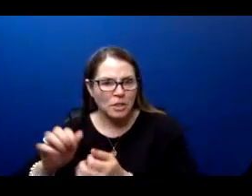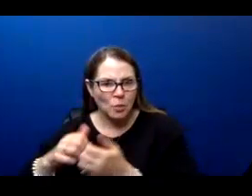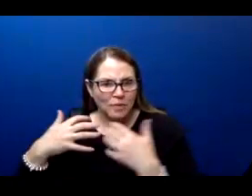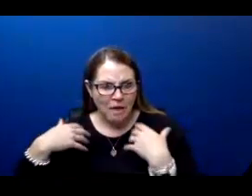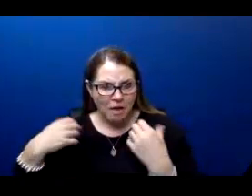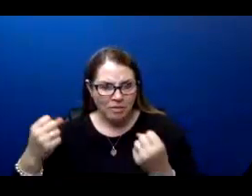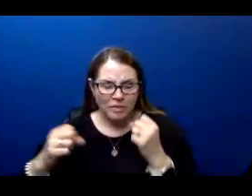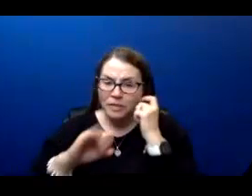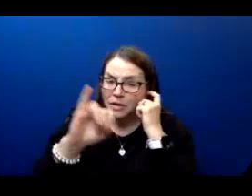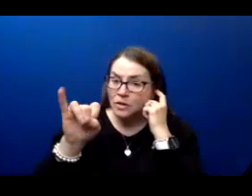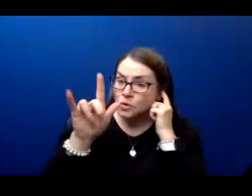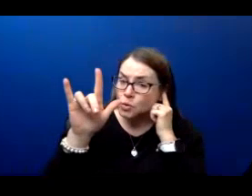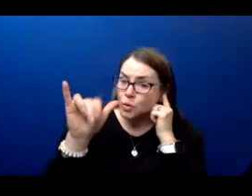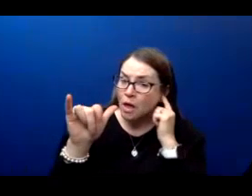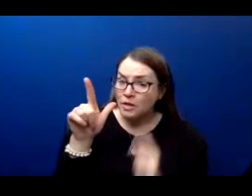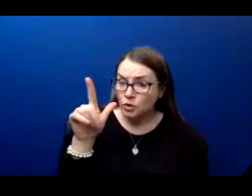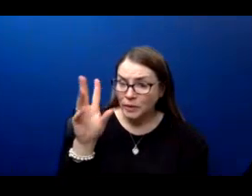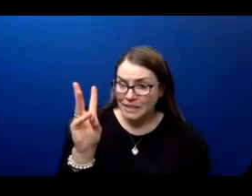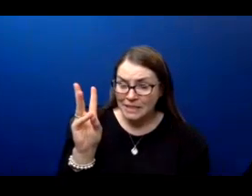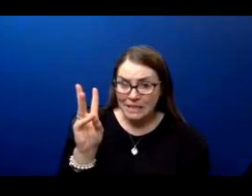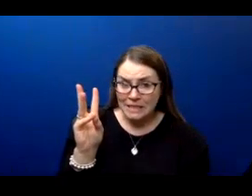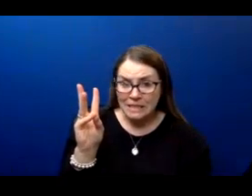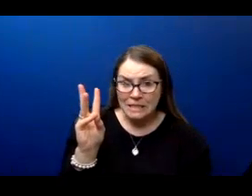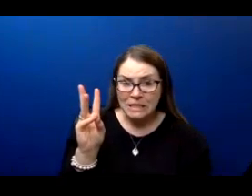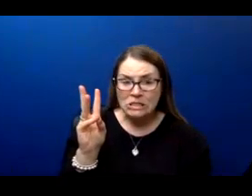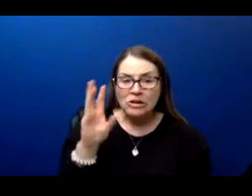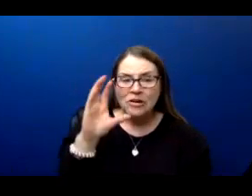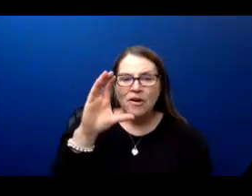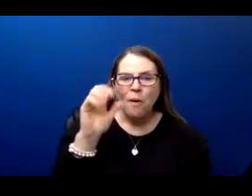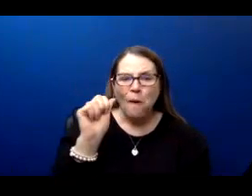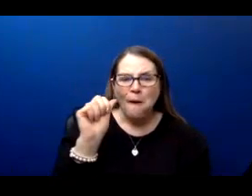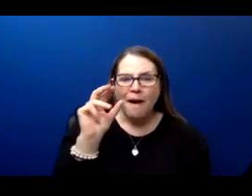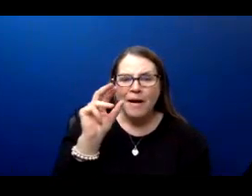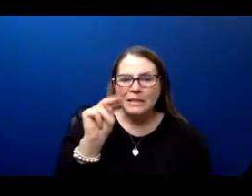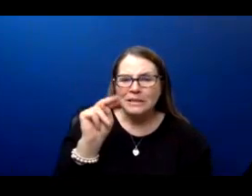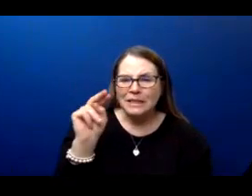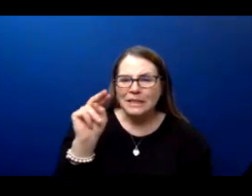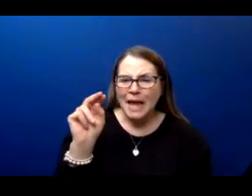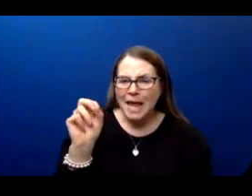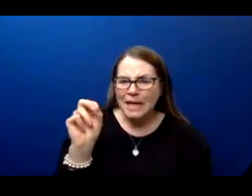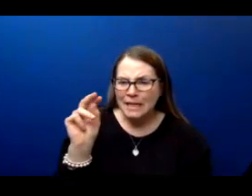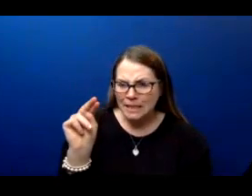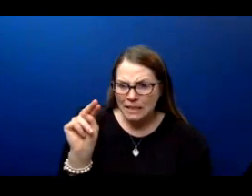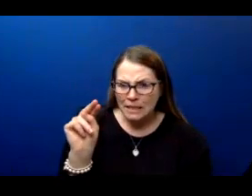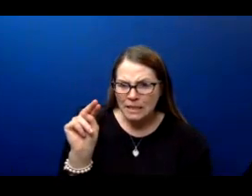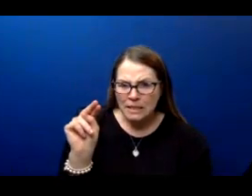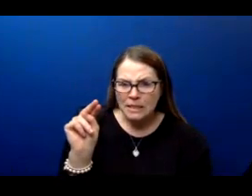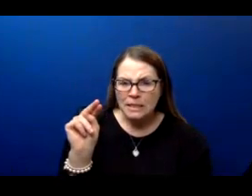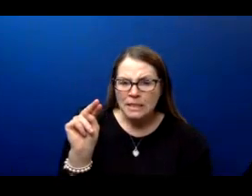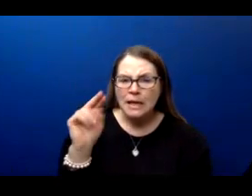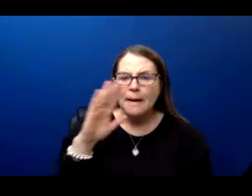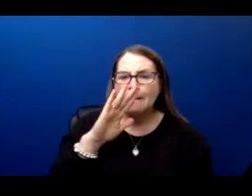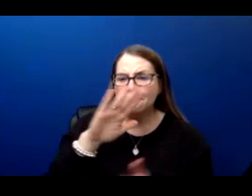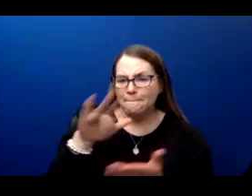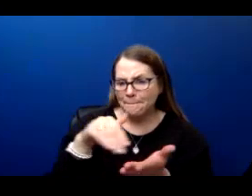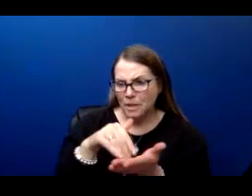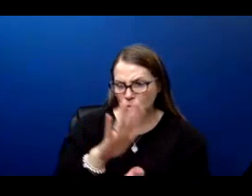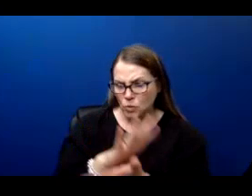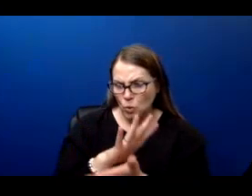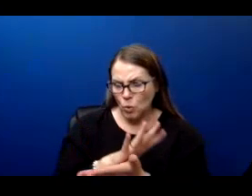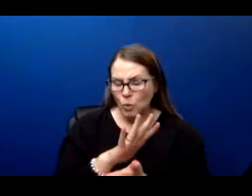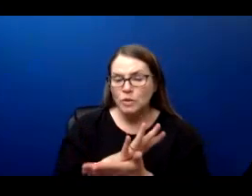July 26th, and again, we're going to be hosted at Cannon Middle School. So lots of family fun and things of